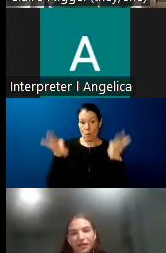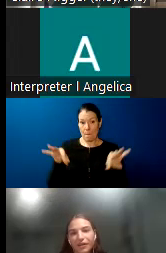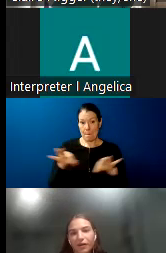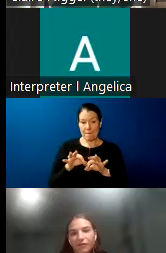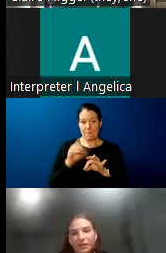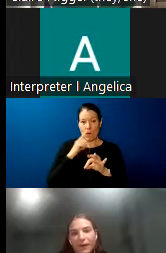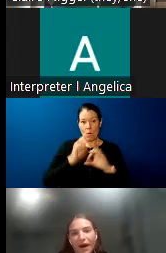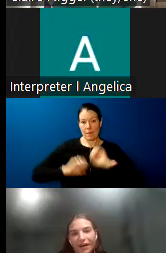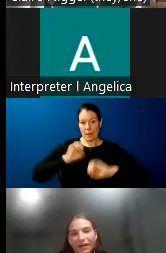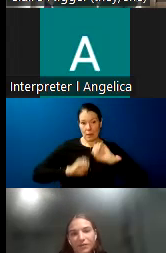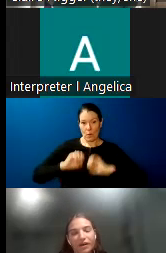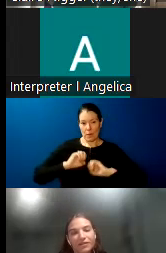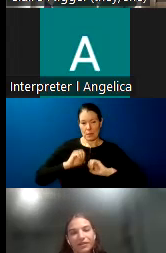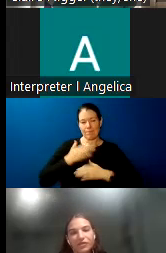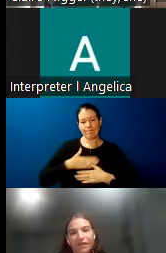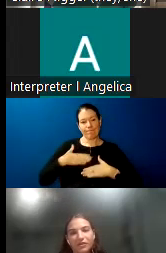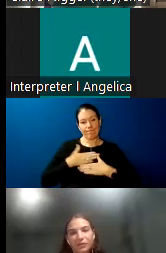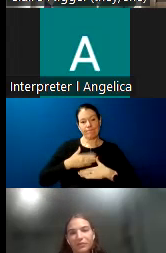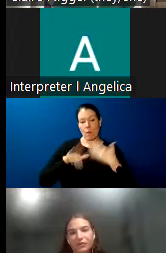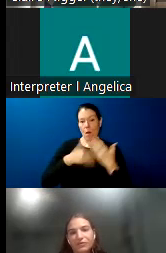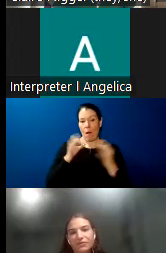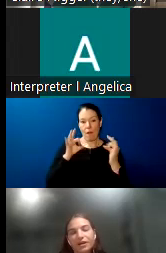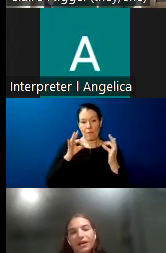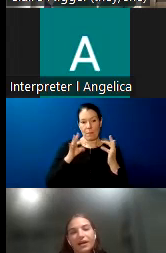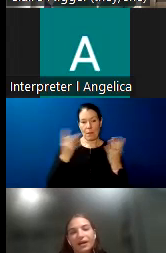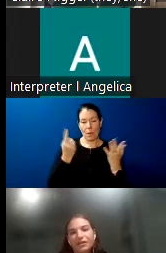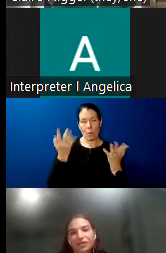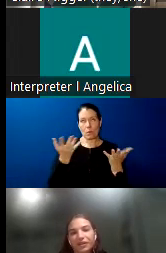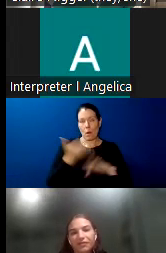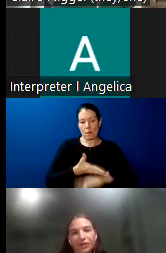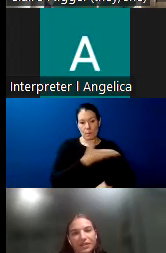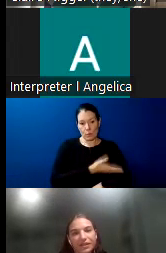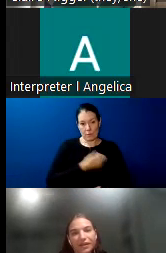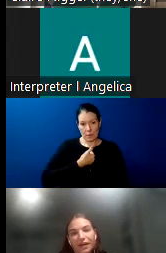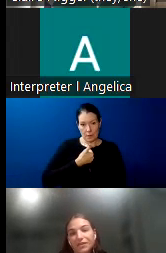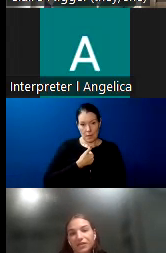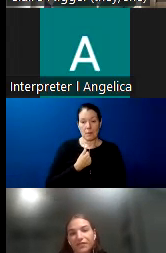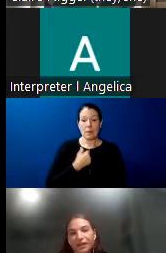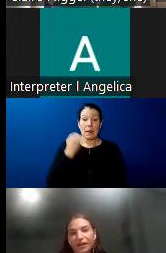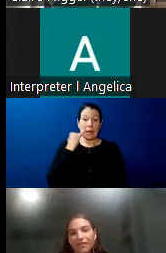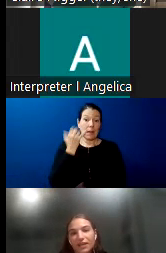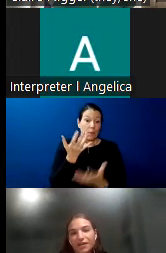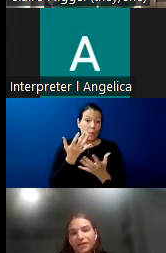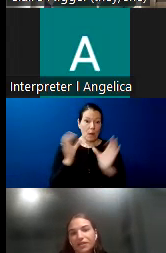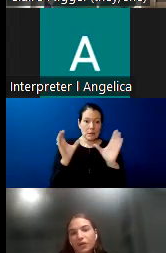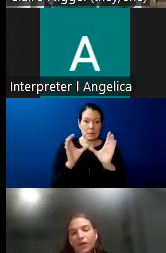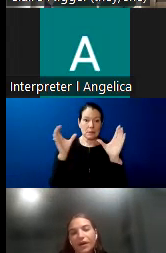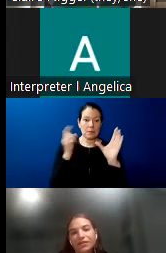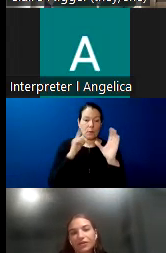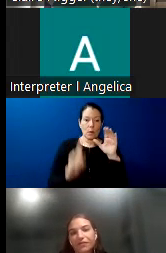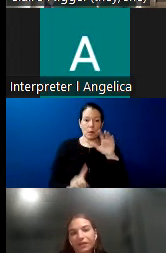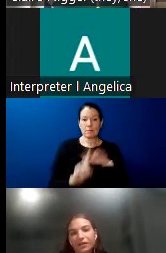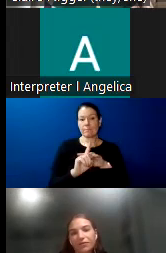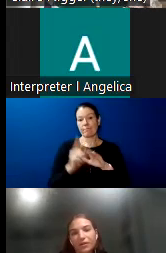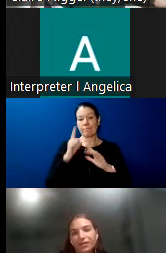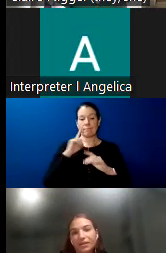greatly appreciate all feedback as we're constantly striving to improve. Additionally, if you are seeking a certificate of attendance or